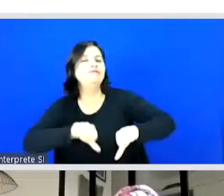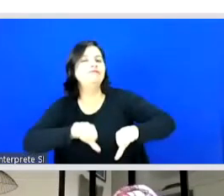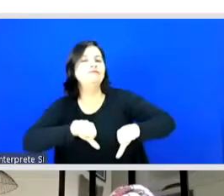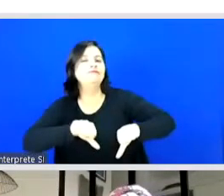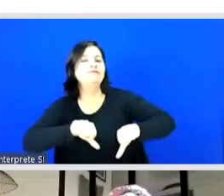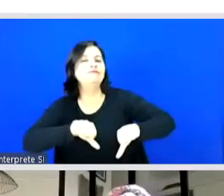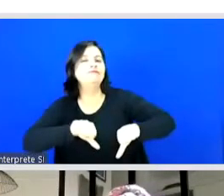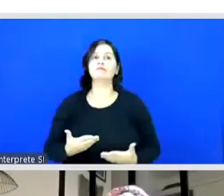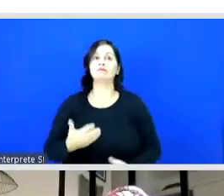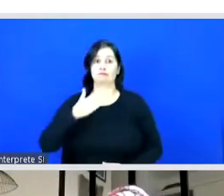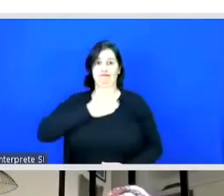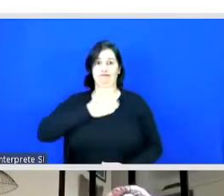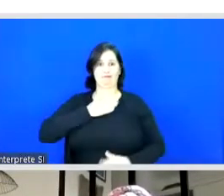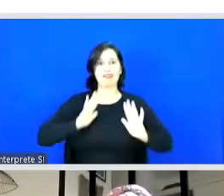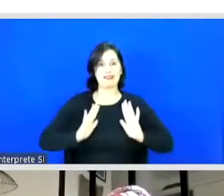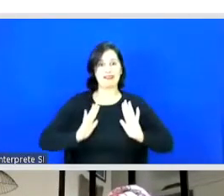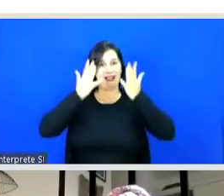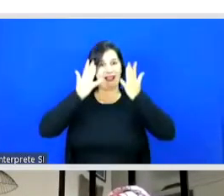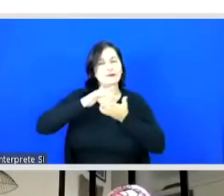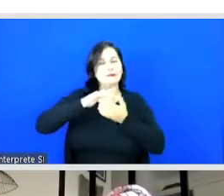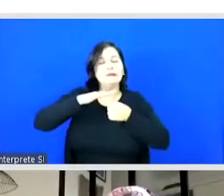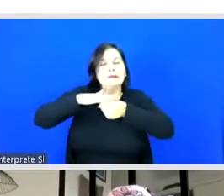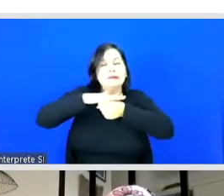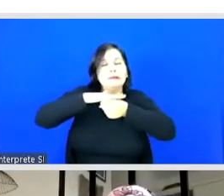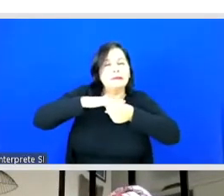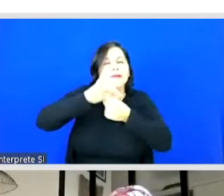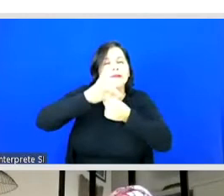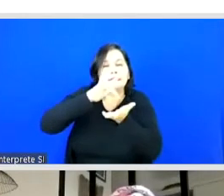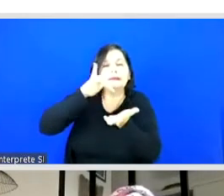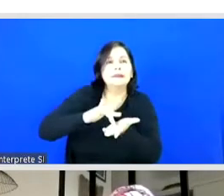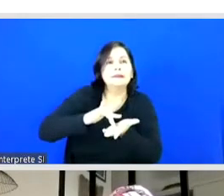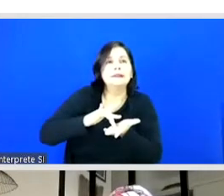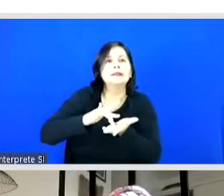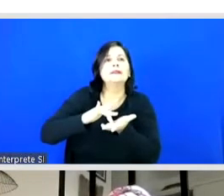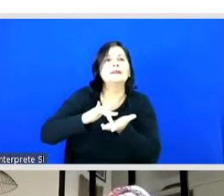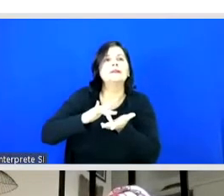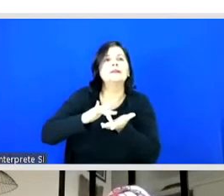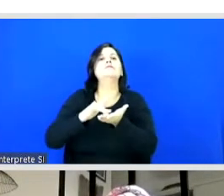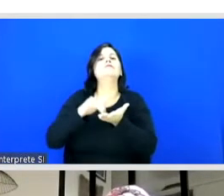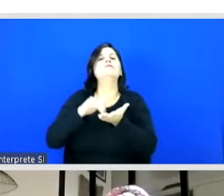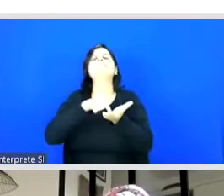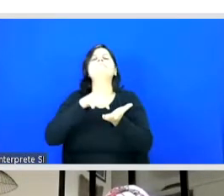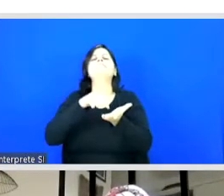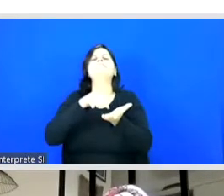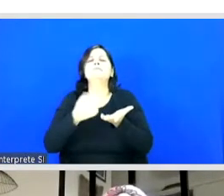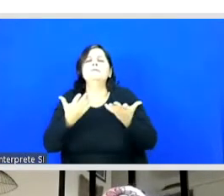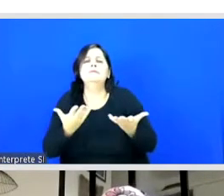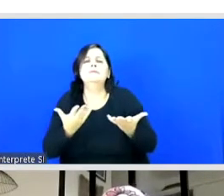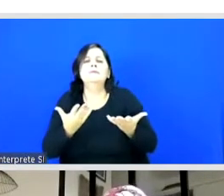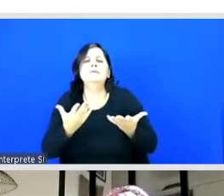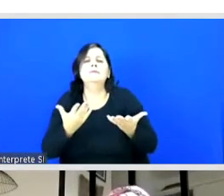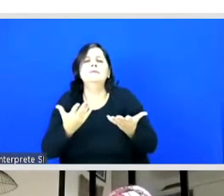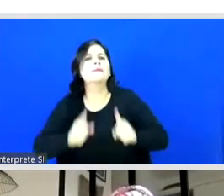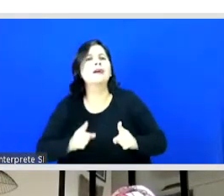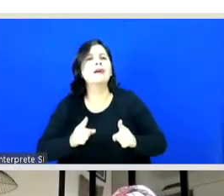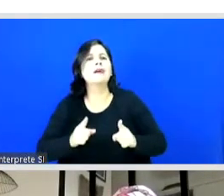they didn't come, we are not having any livelihood. We are not the peoples that depending from the end of the month salaries or